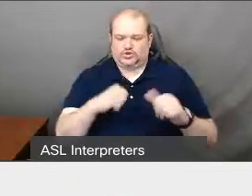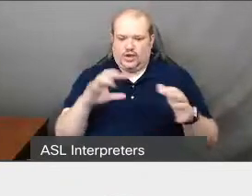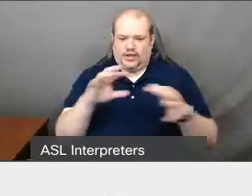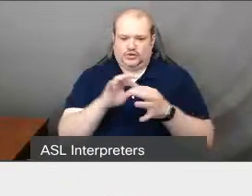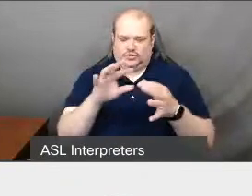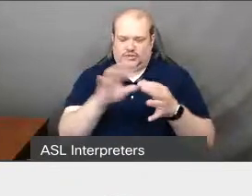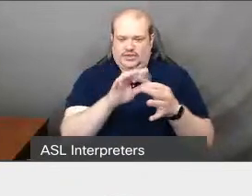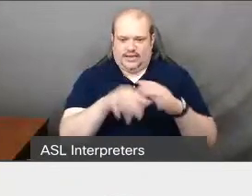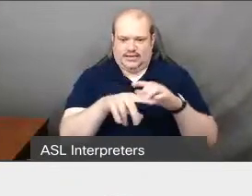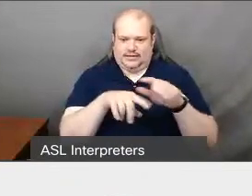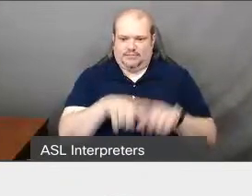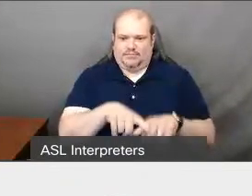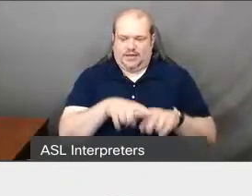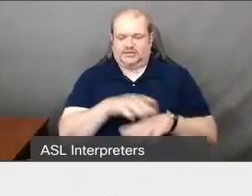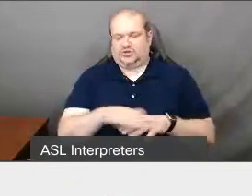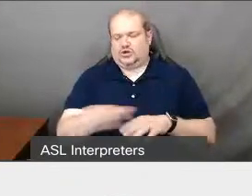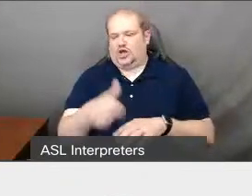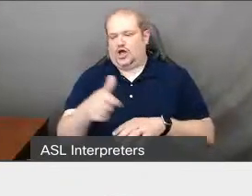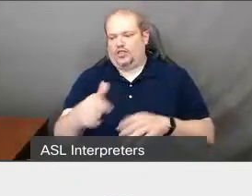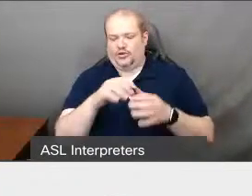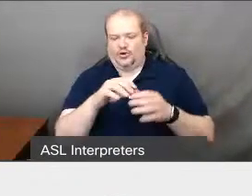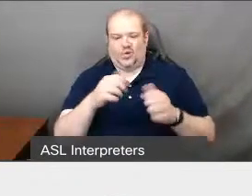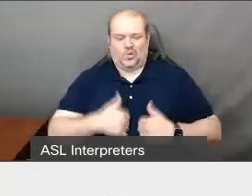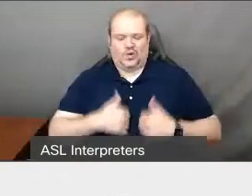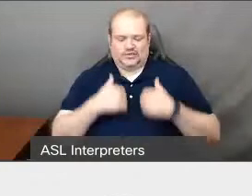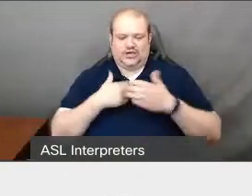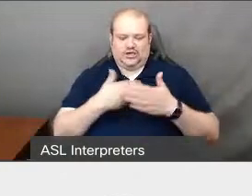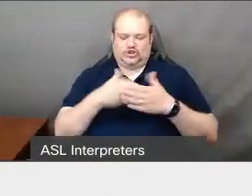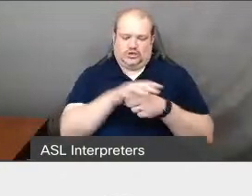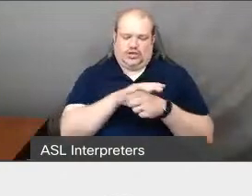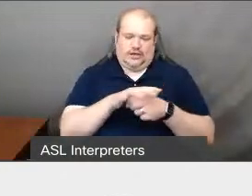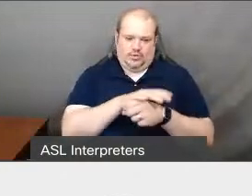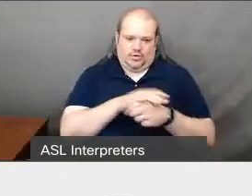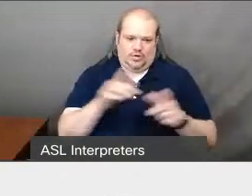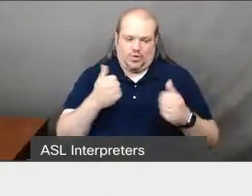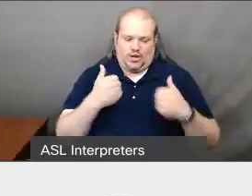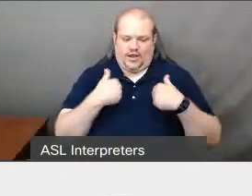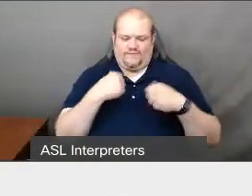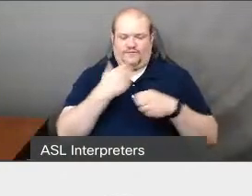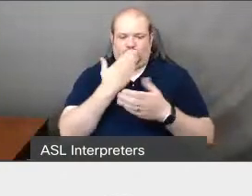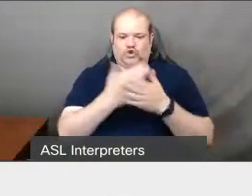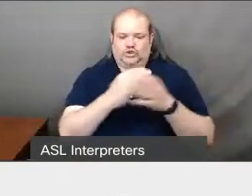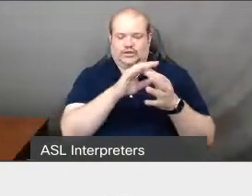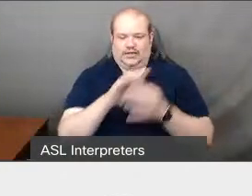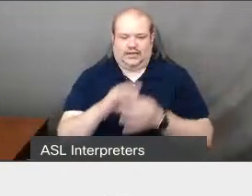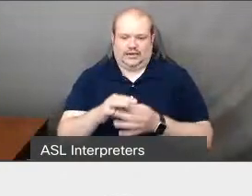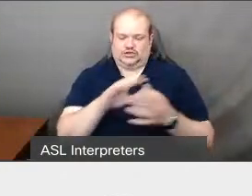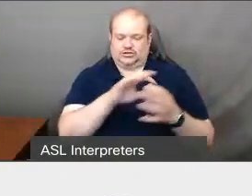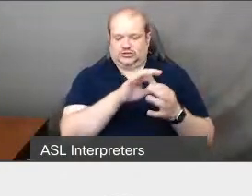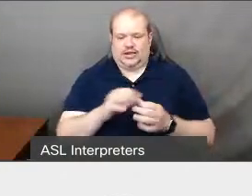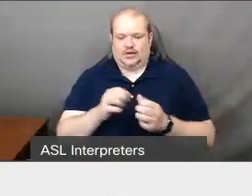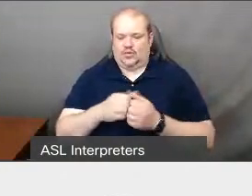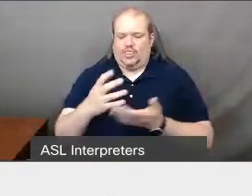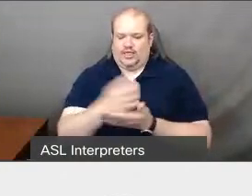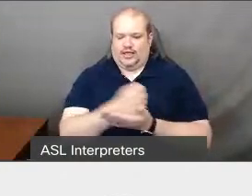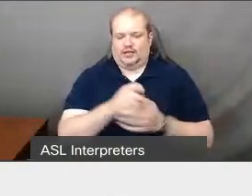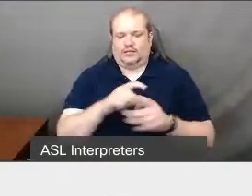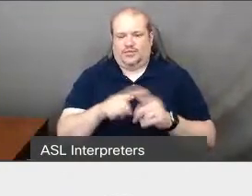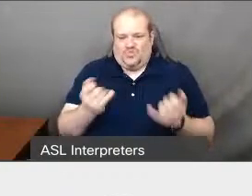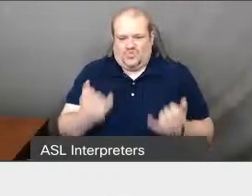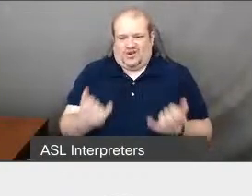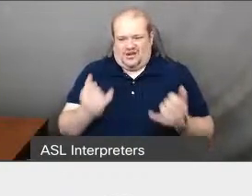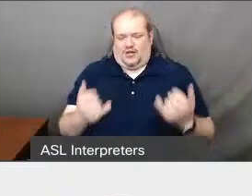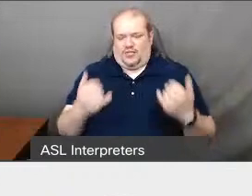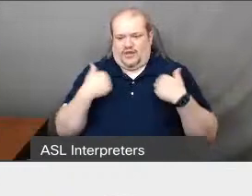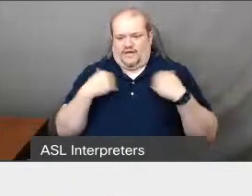connect based upon other residential neighborhoods when they come in to make some good connections to tie back into the collectors. But for right now,